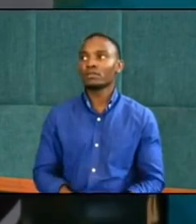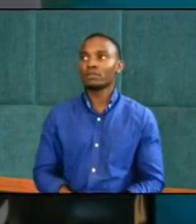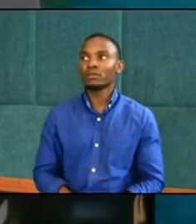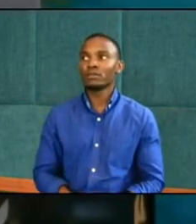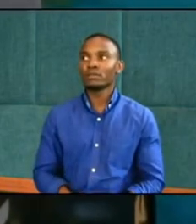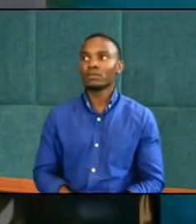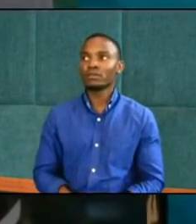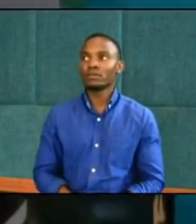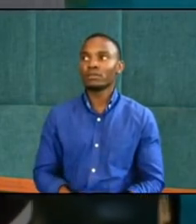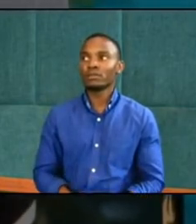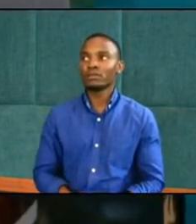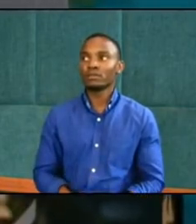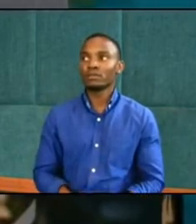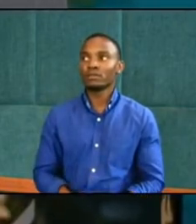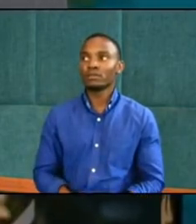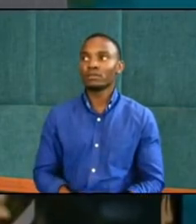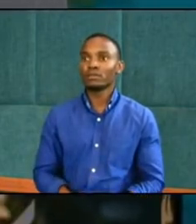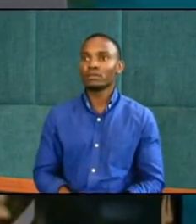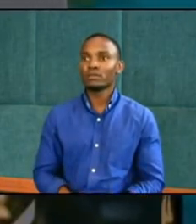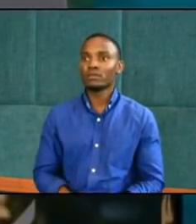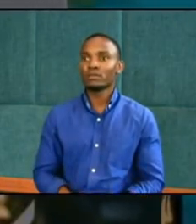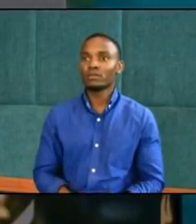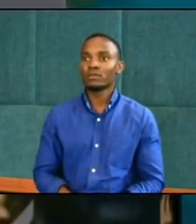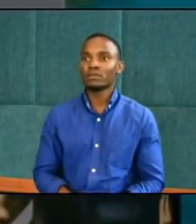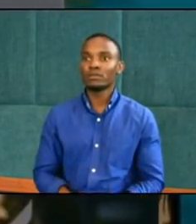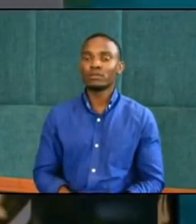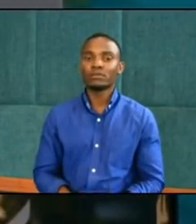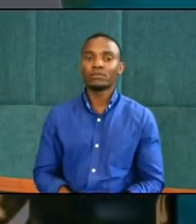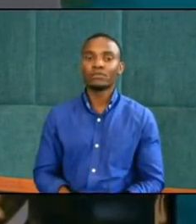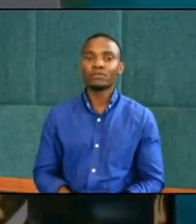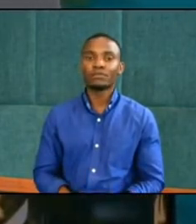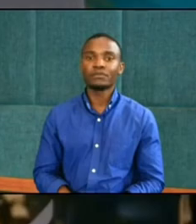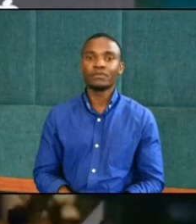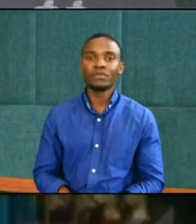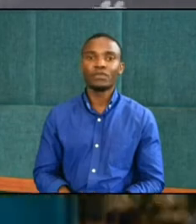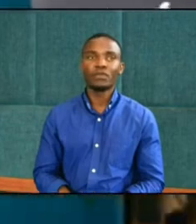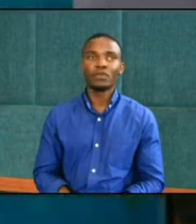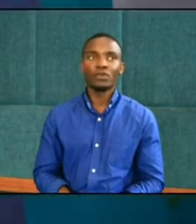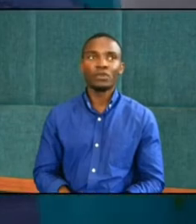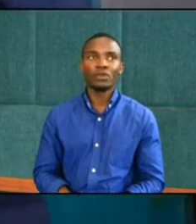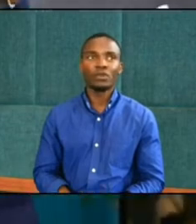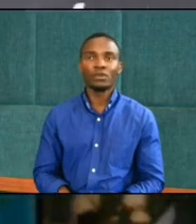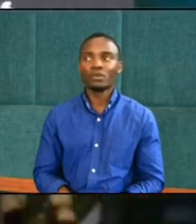Bible, it says, take heed, watch, and pray,